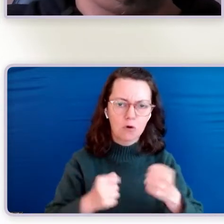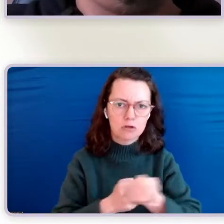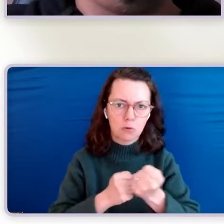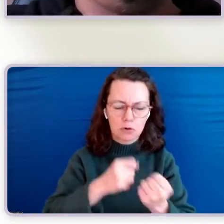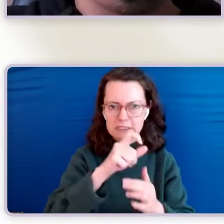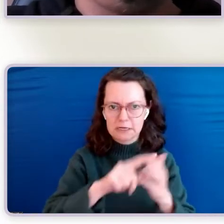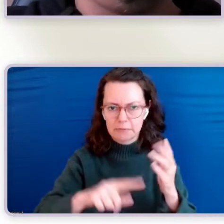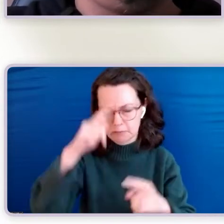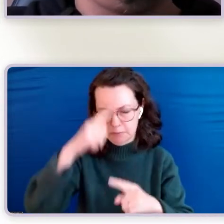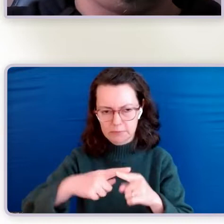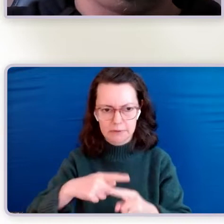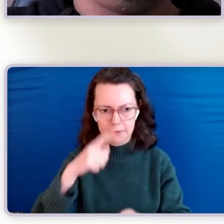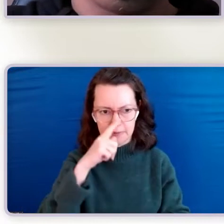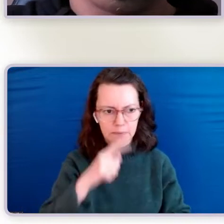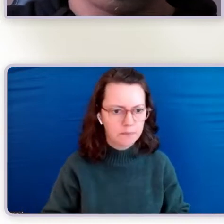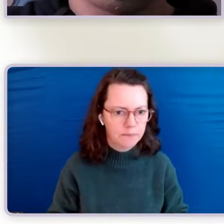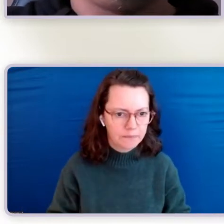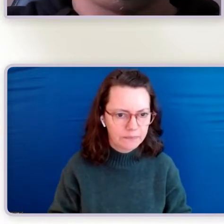people?